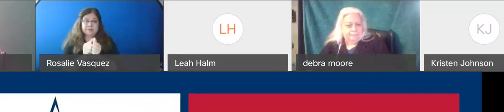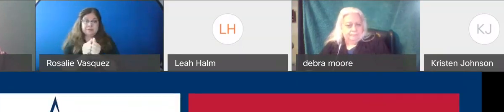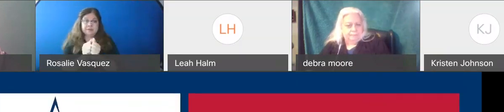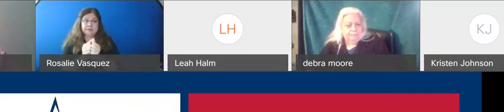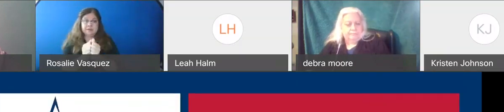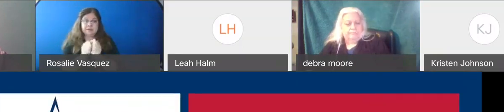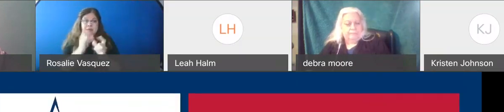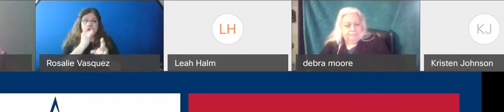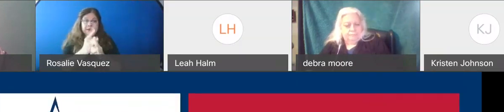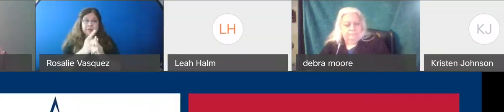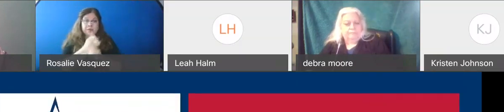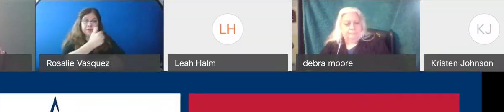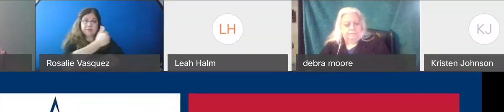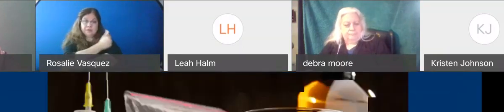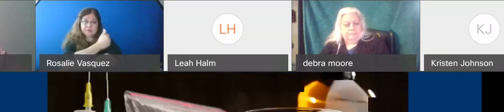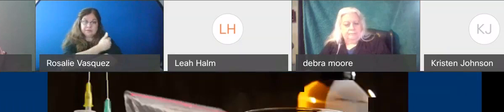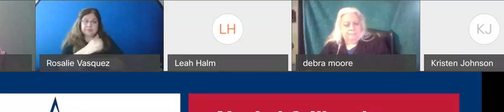alcohol and drugs.